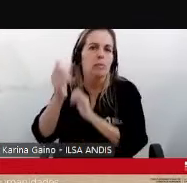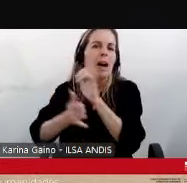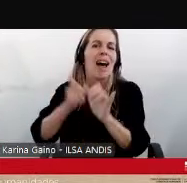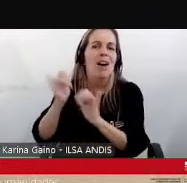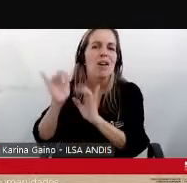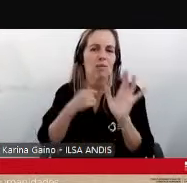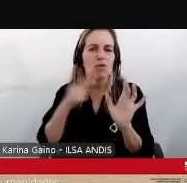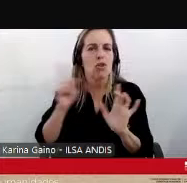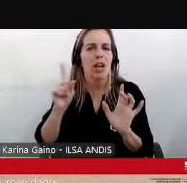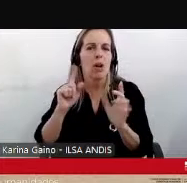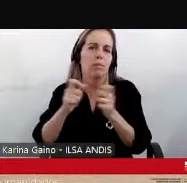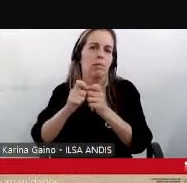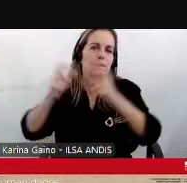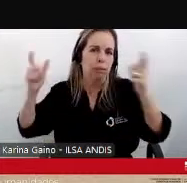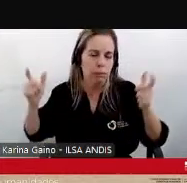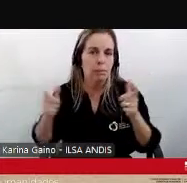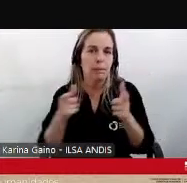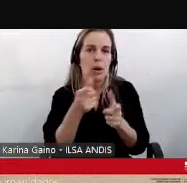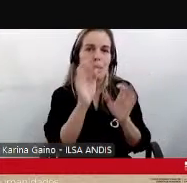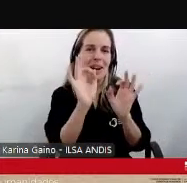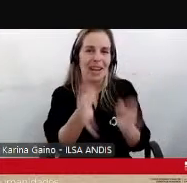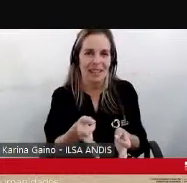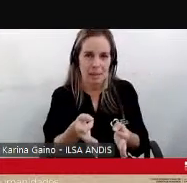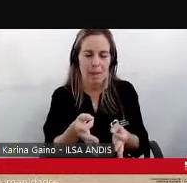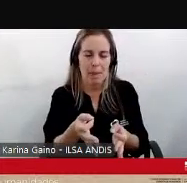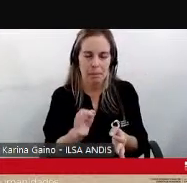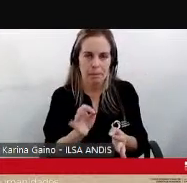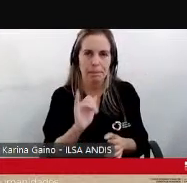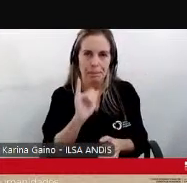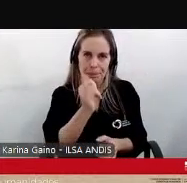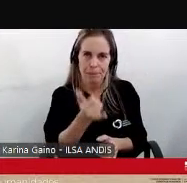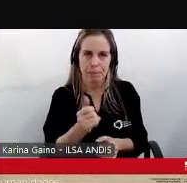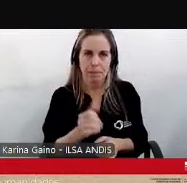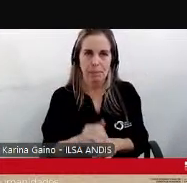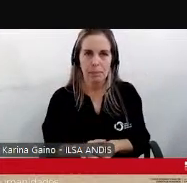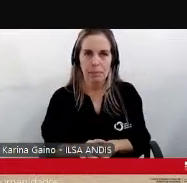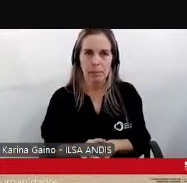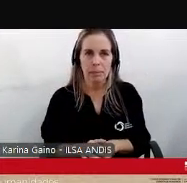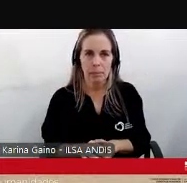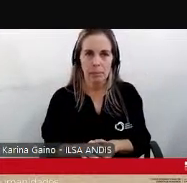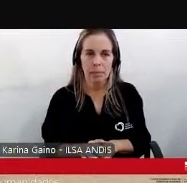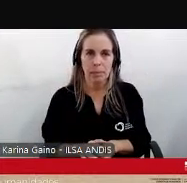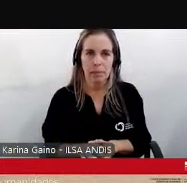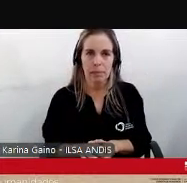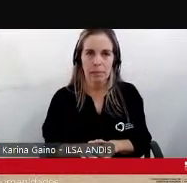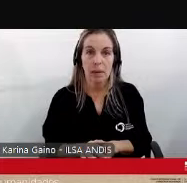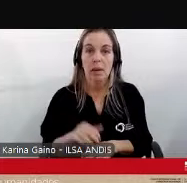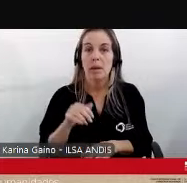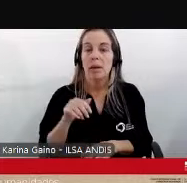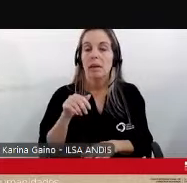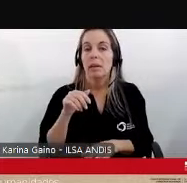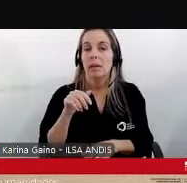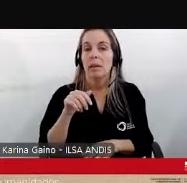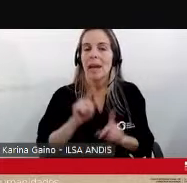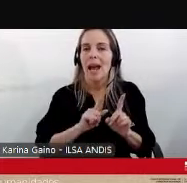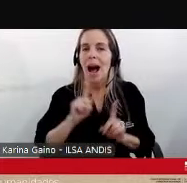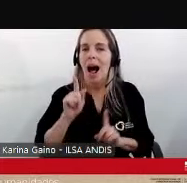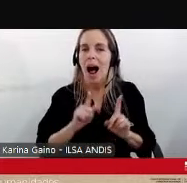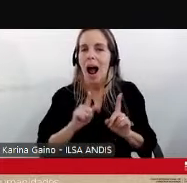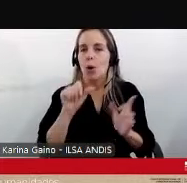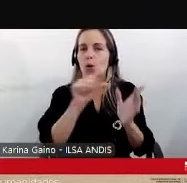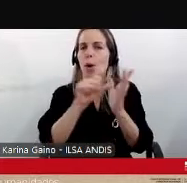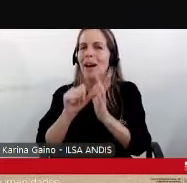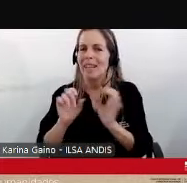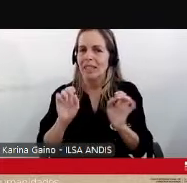of being born into forced labor in some cases. In the Americas, we really see it very infrequently. We